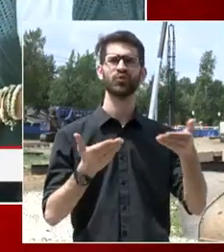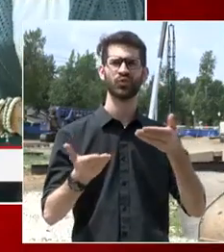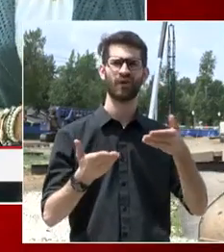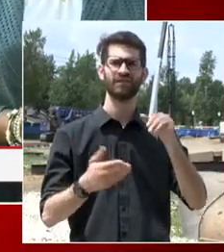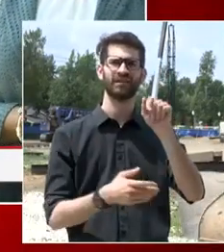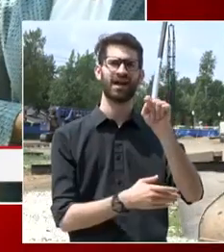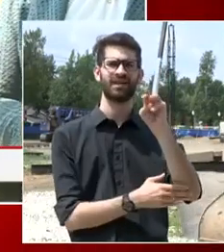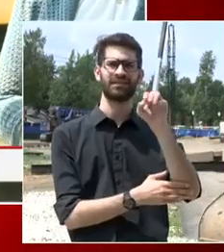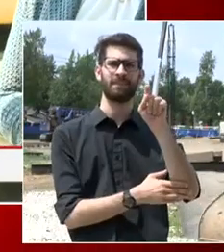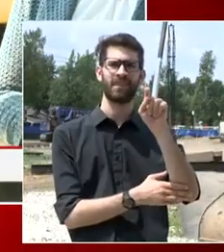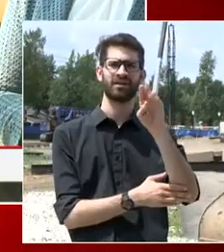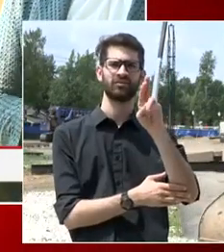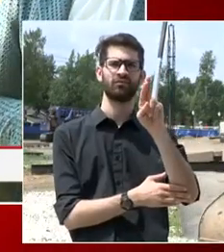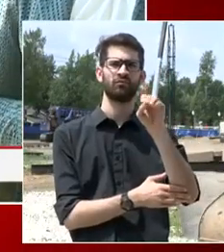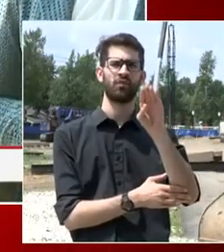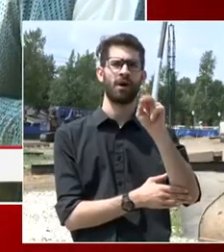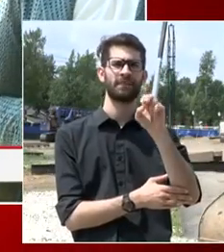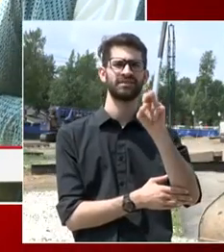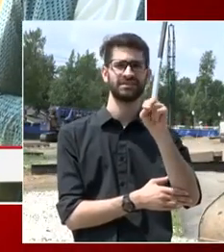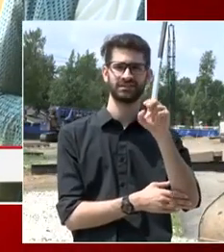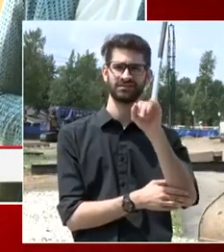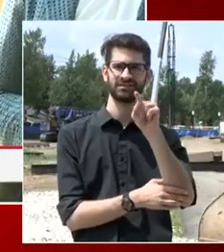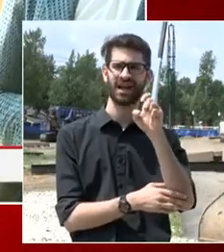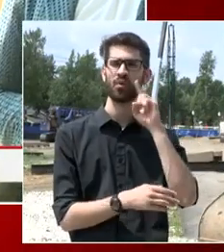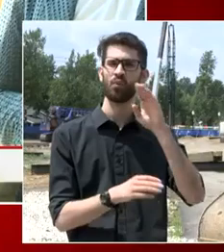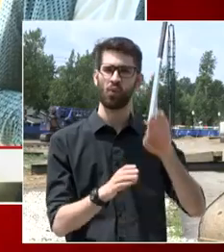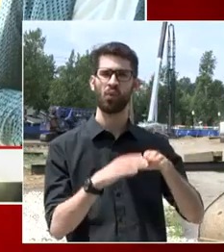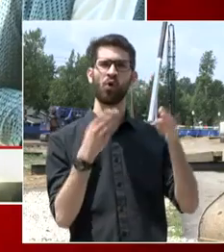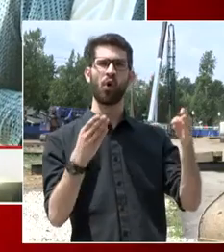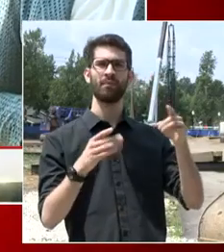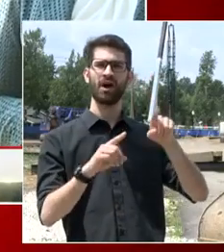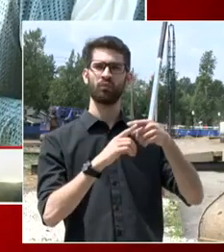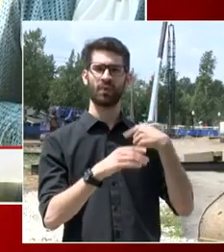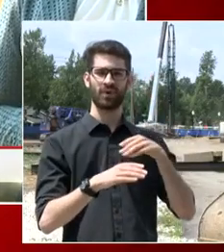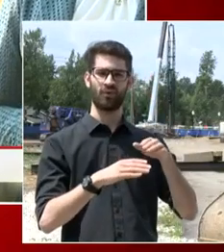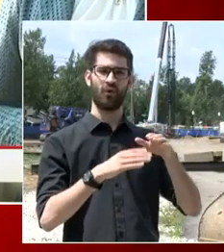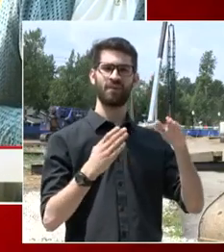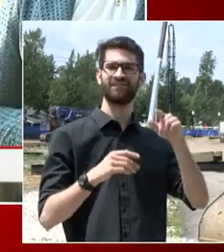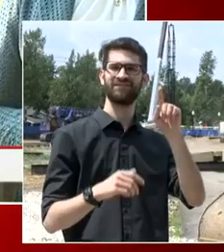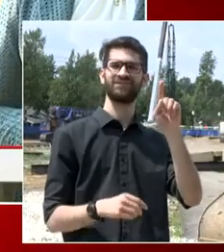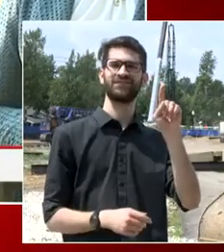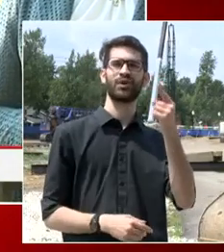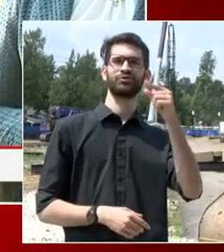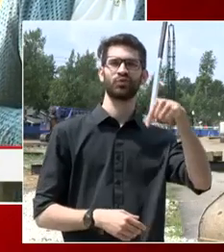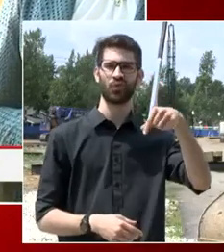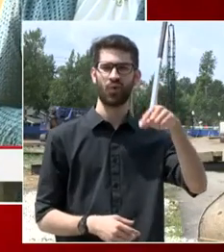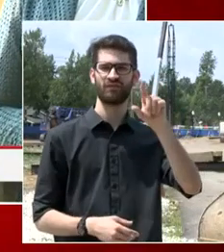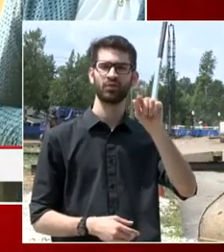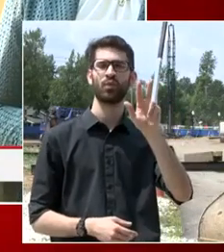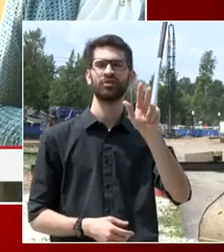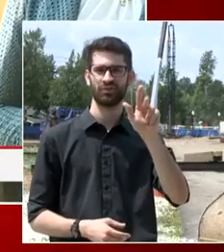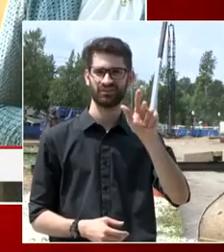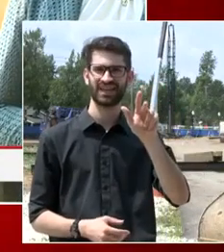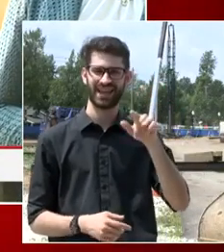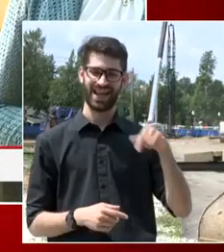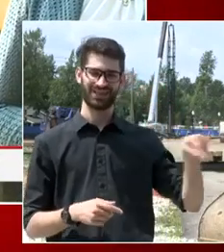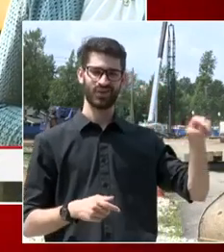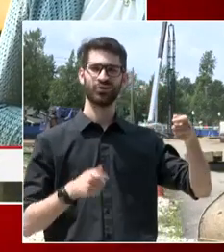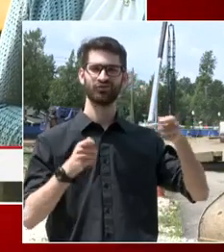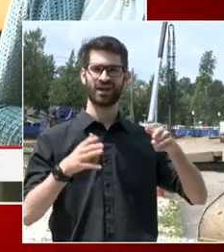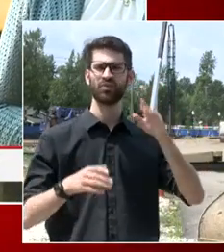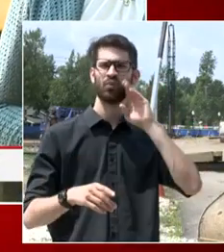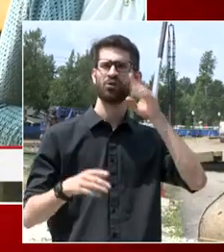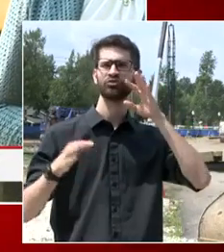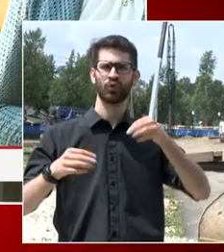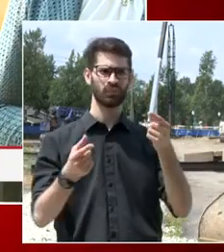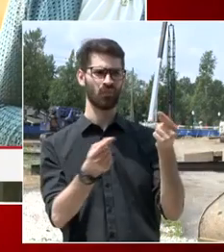Center site will move to our new facility when we open around the first quarter of 2023, and the board of directors will make a determination about the use of that